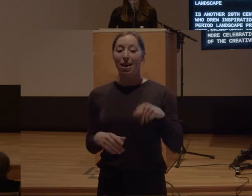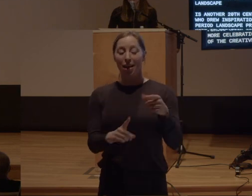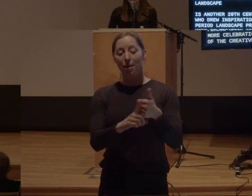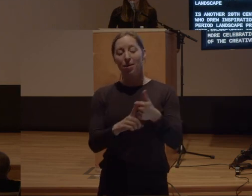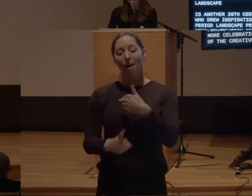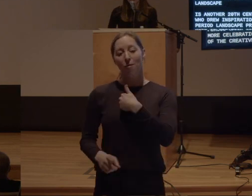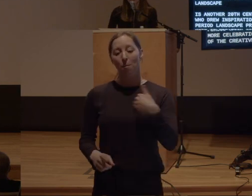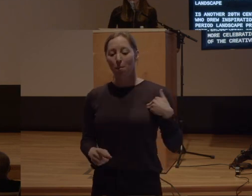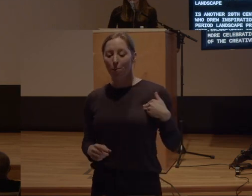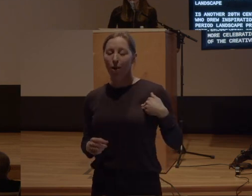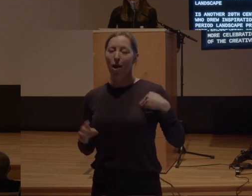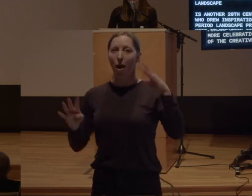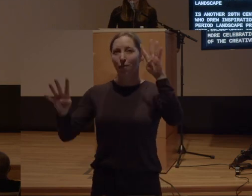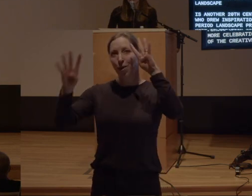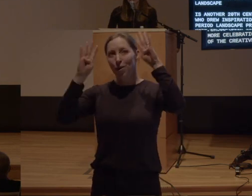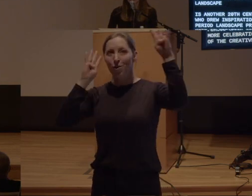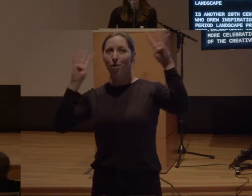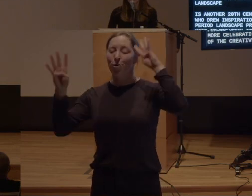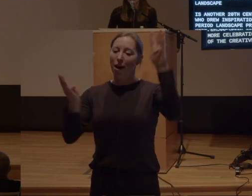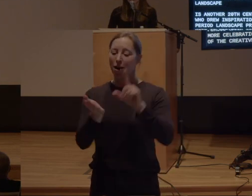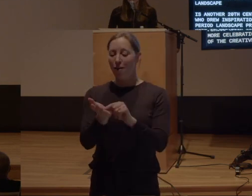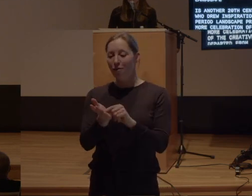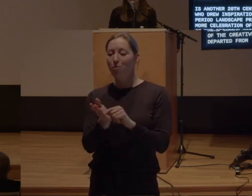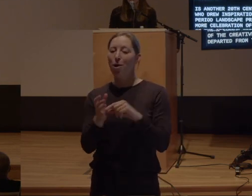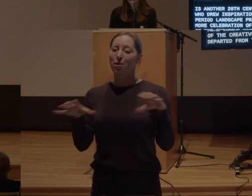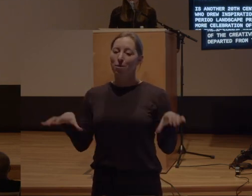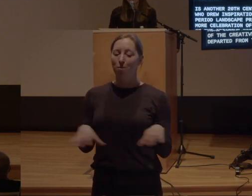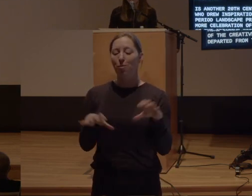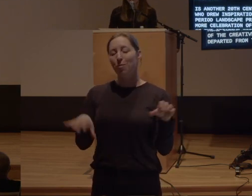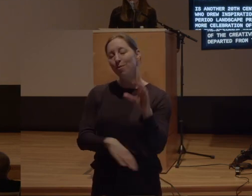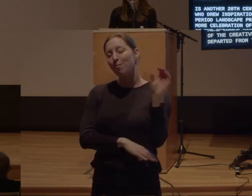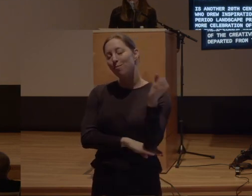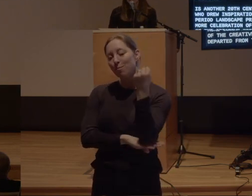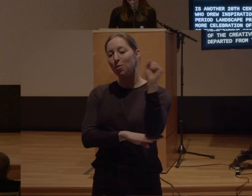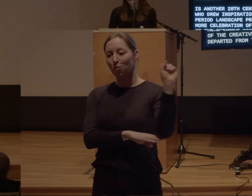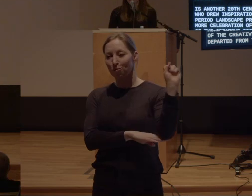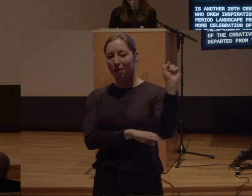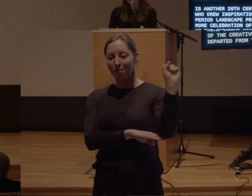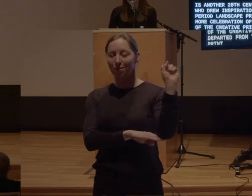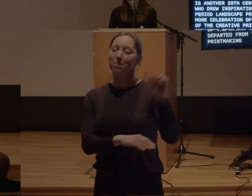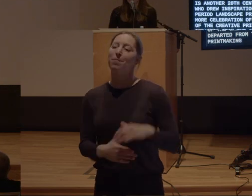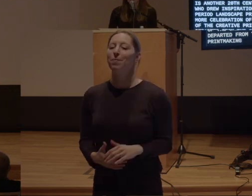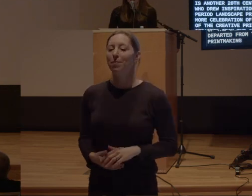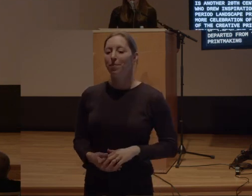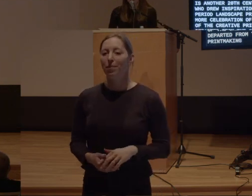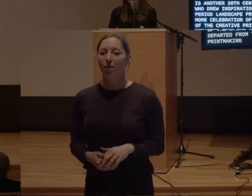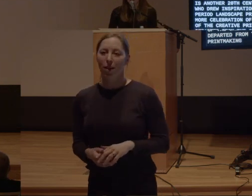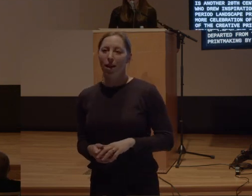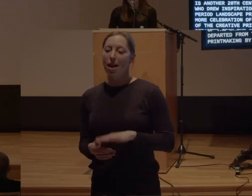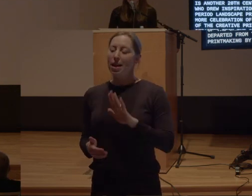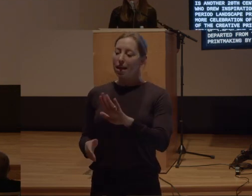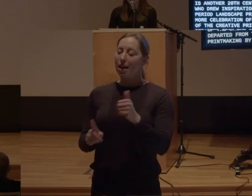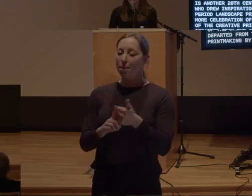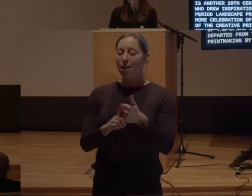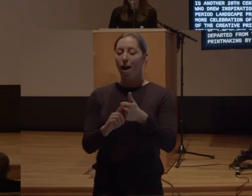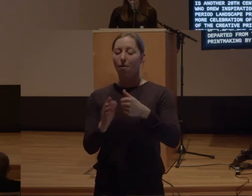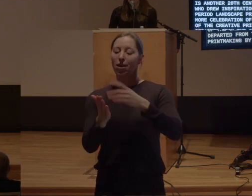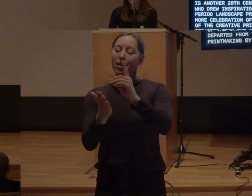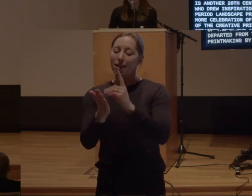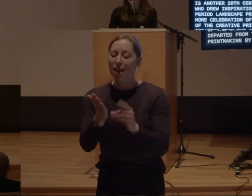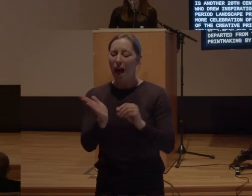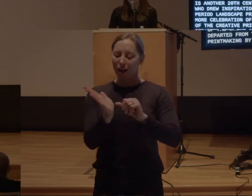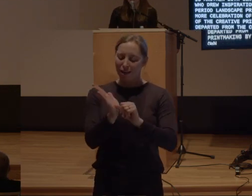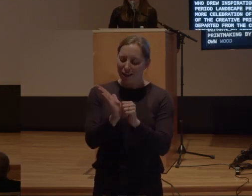prints movement, Sekino departed from the collaborative method of Edo printmaking by designing, carving, and printing his